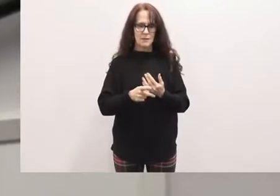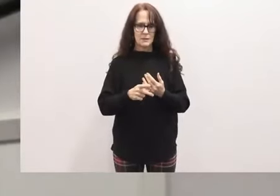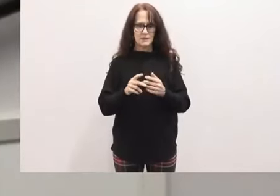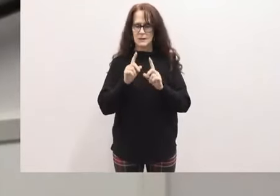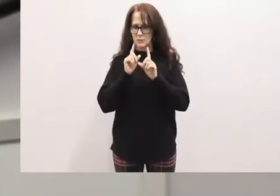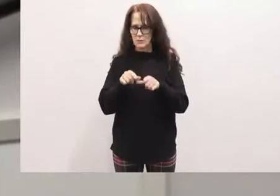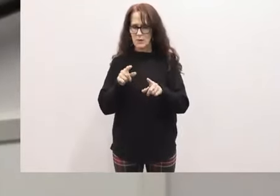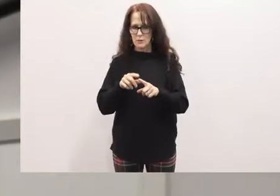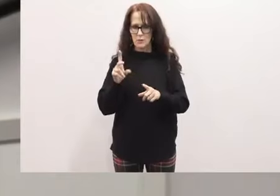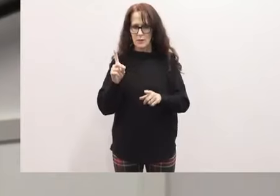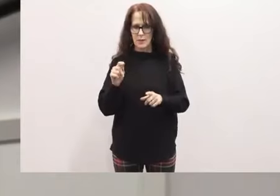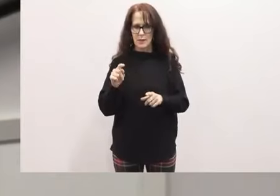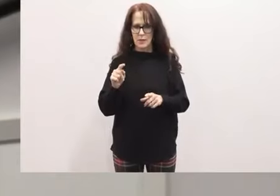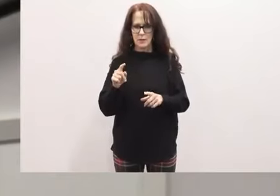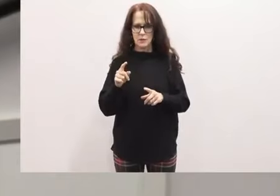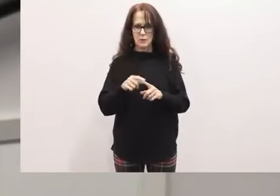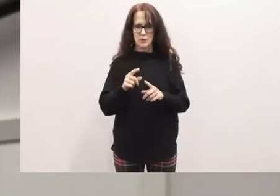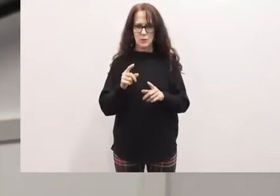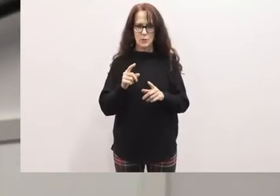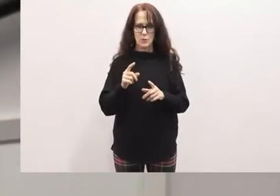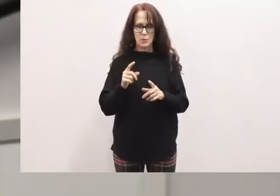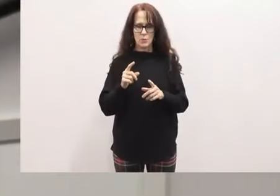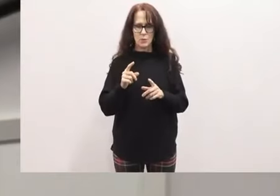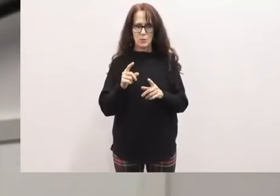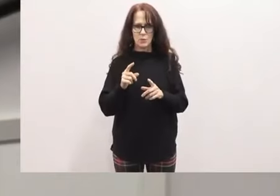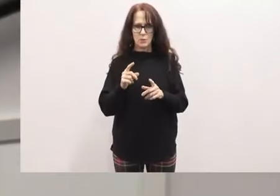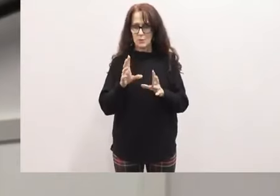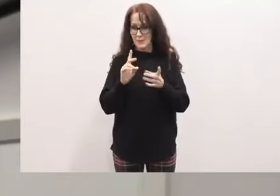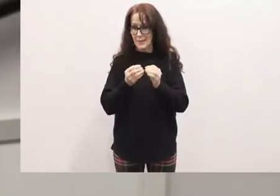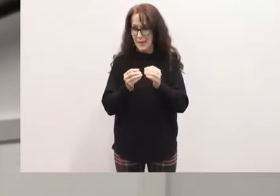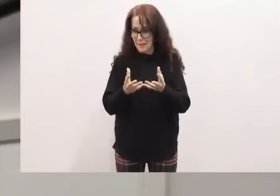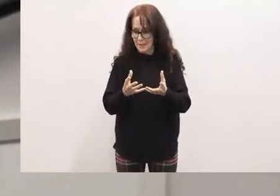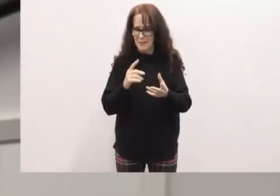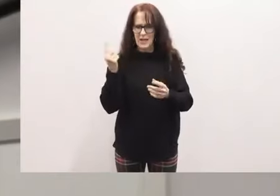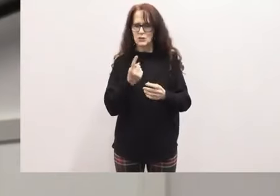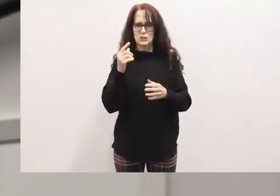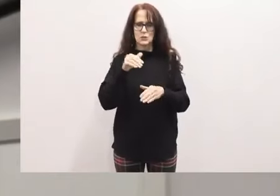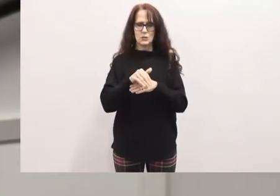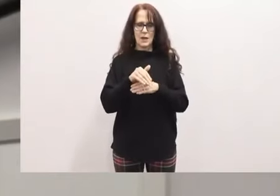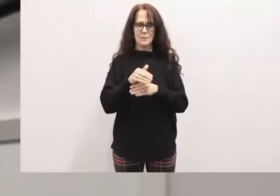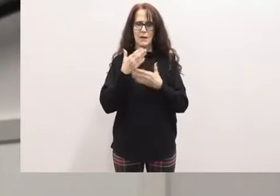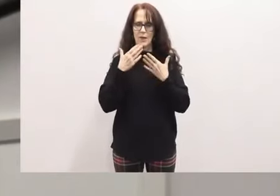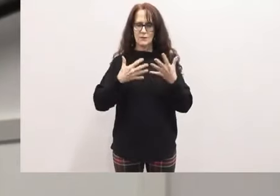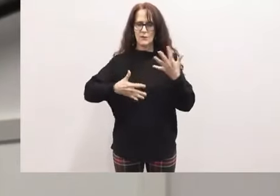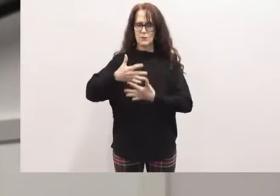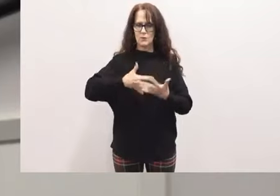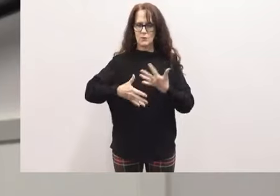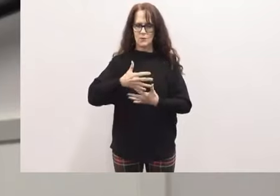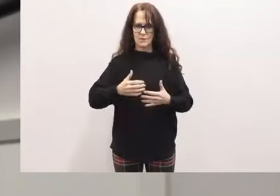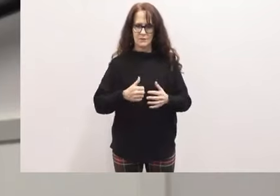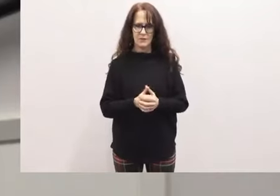not necessarily tonight, but just a great learning experience for all of us. So thank you for your good engagement.